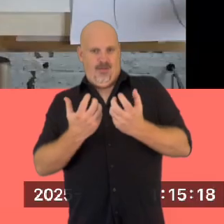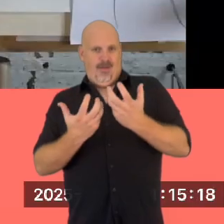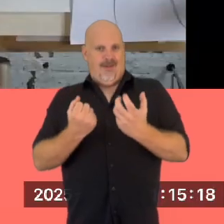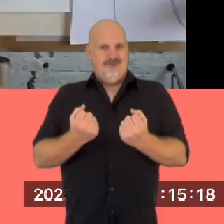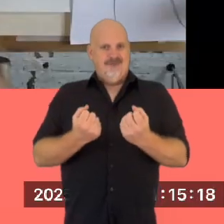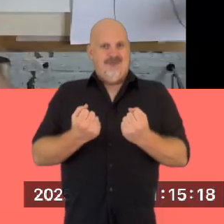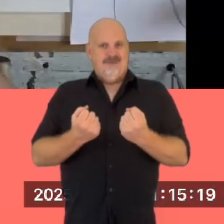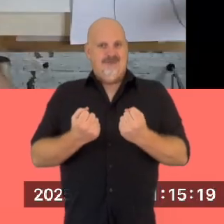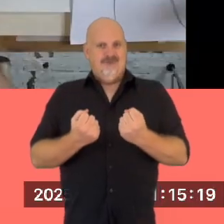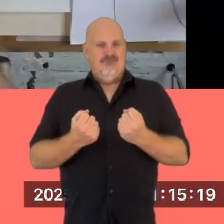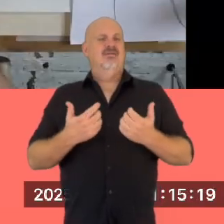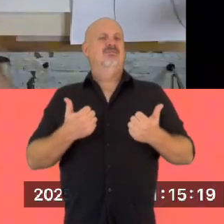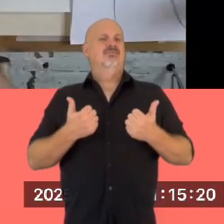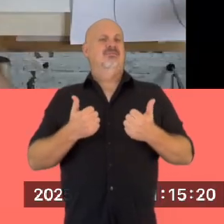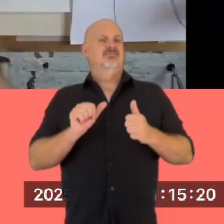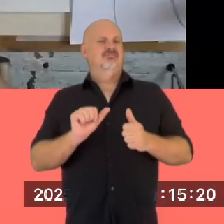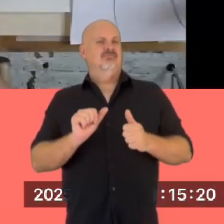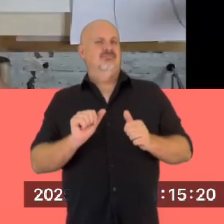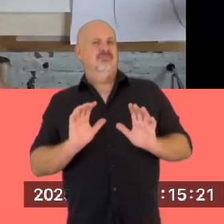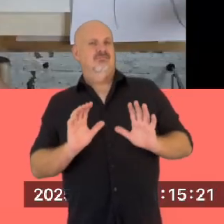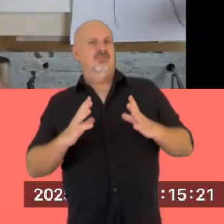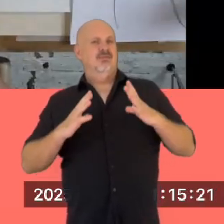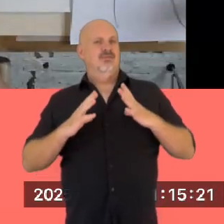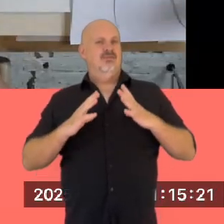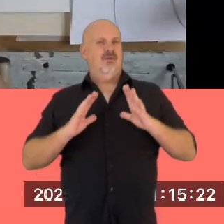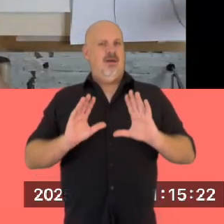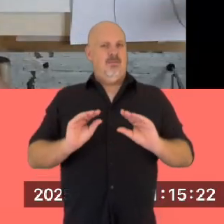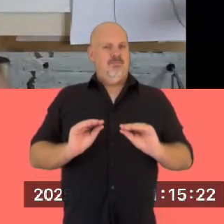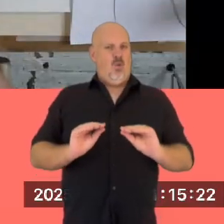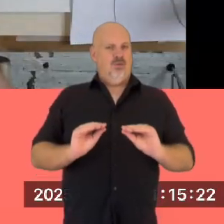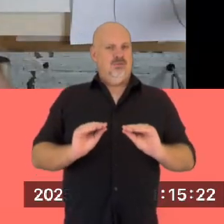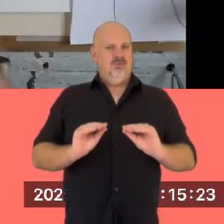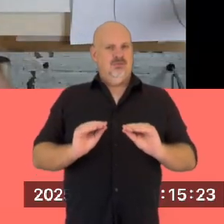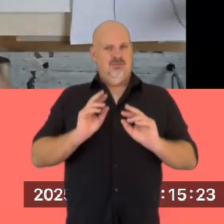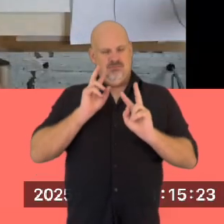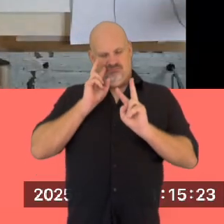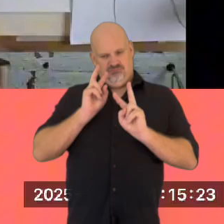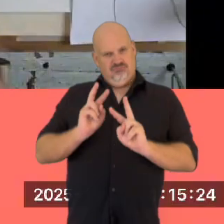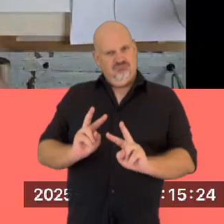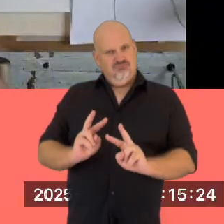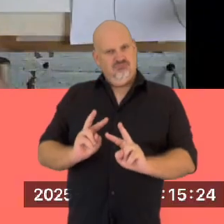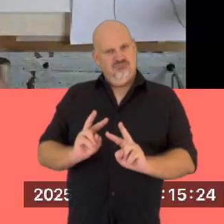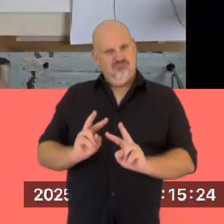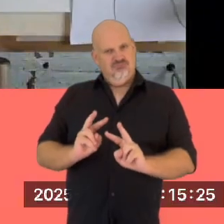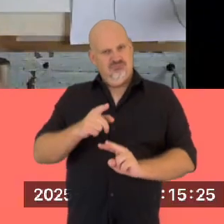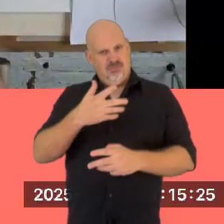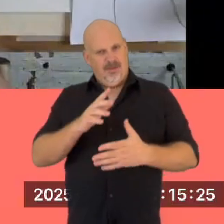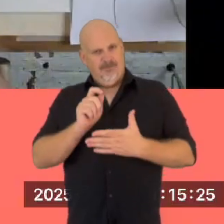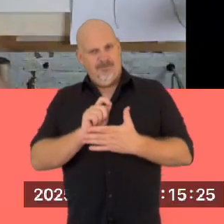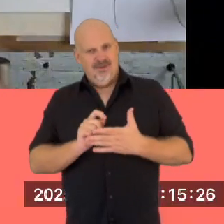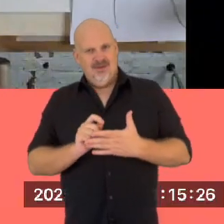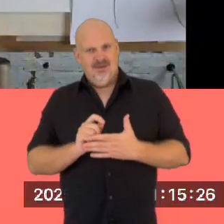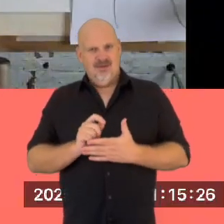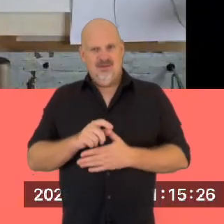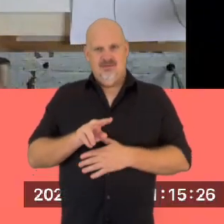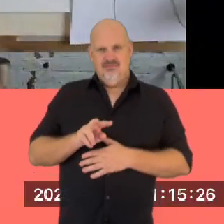images appearing in front of you. It's probably a good point to have a little pause and have a look at what you've been working